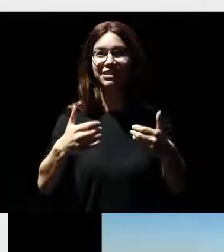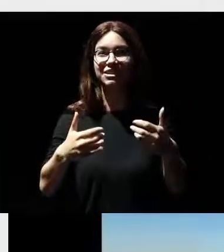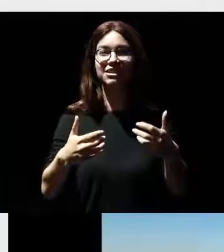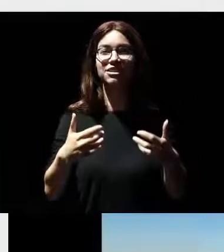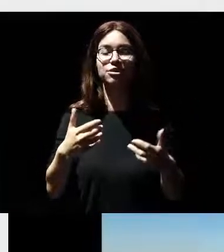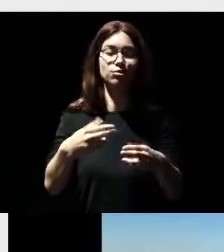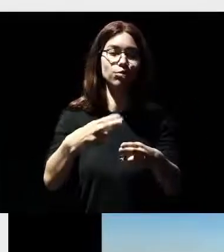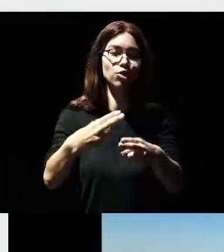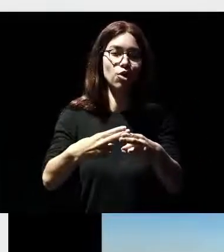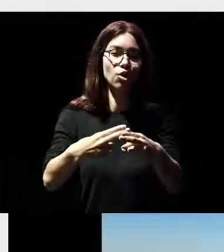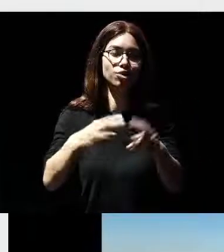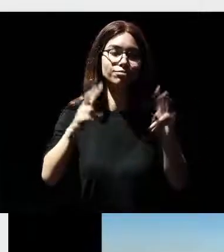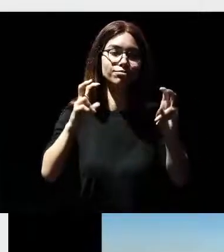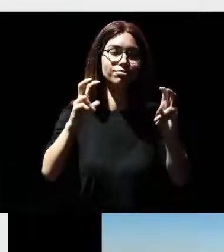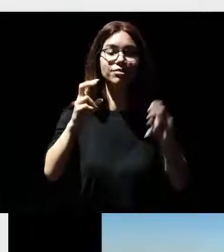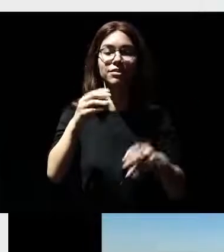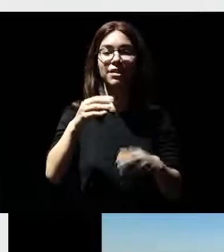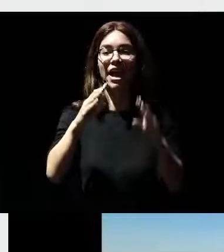they would call them house